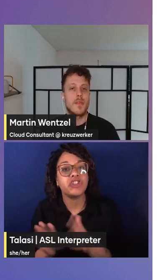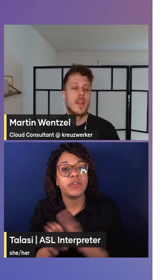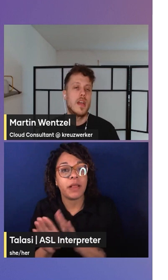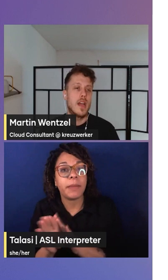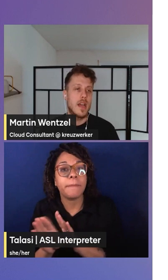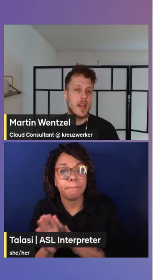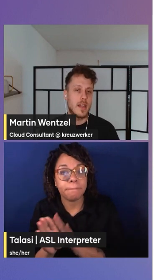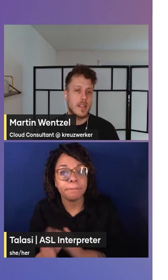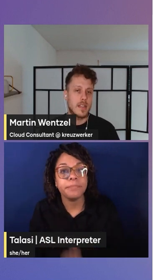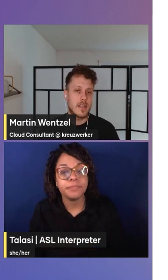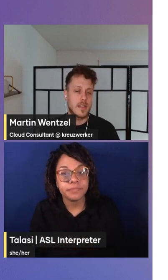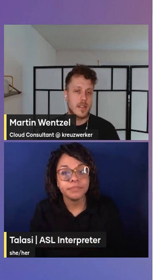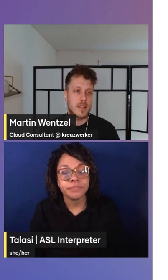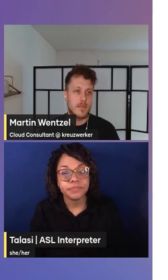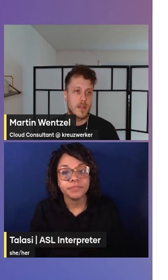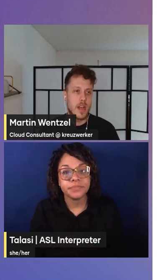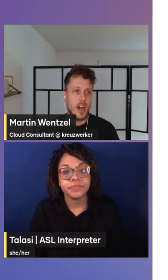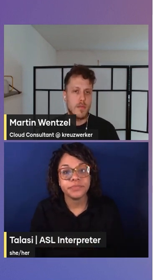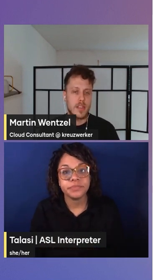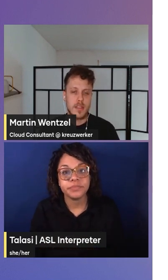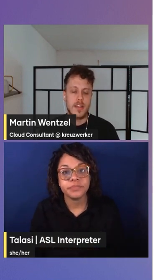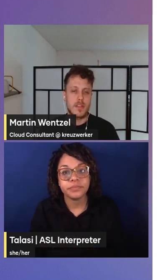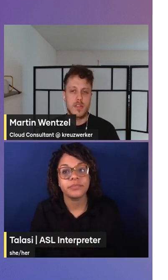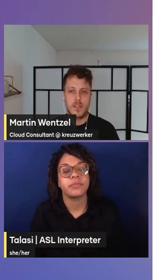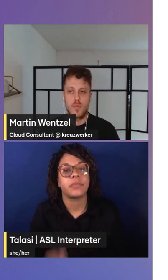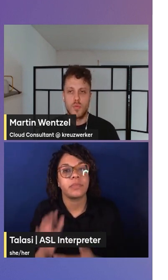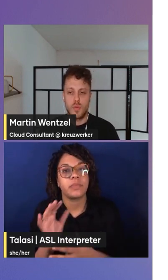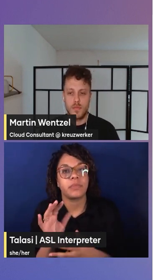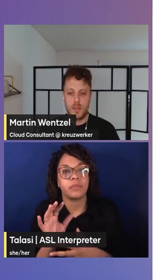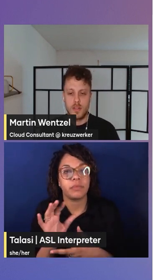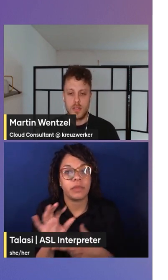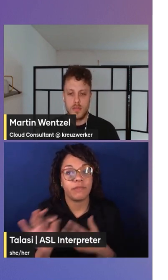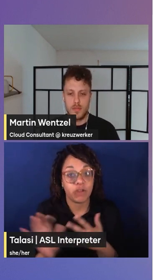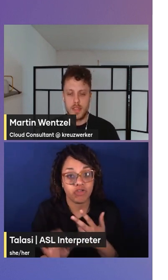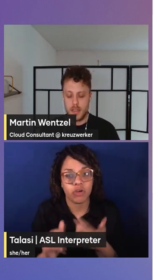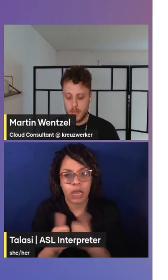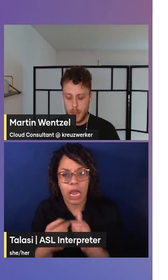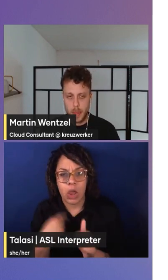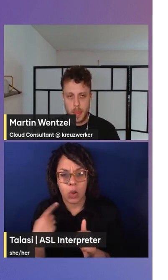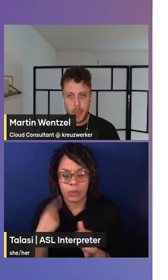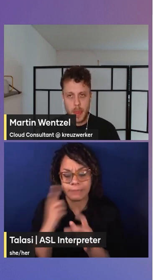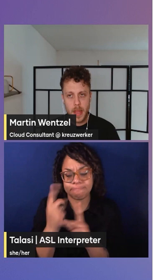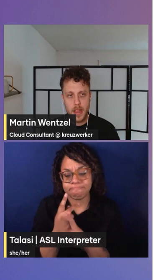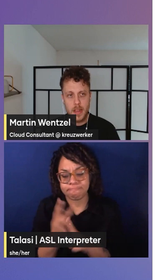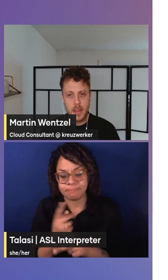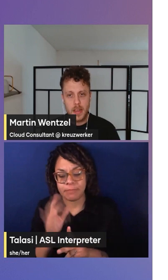development and how we decide about what we're going to implement.